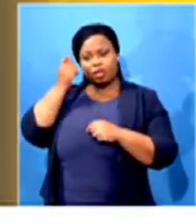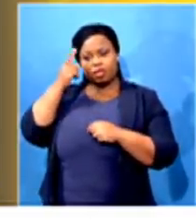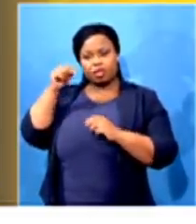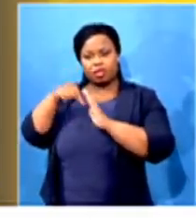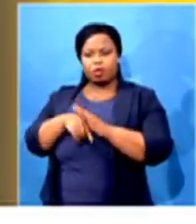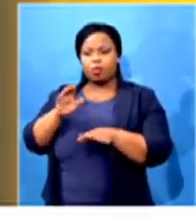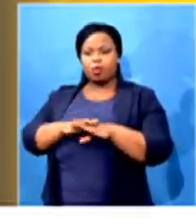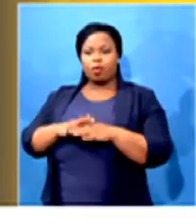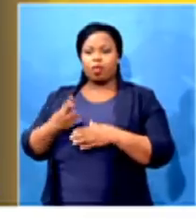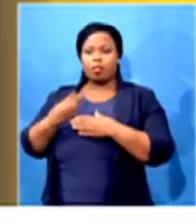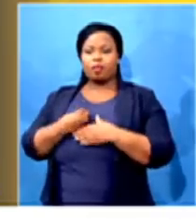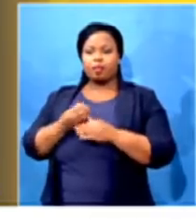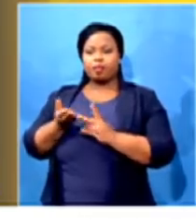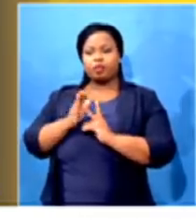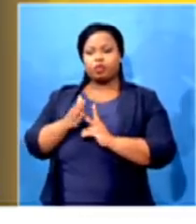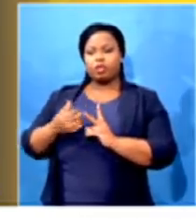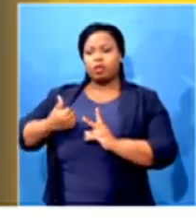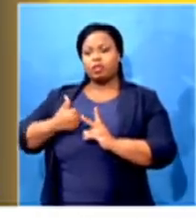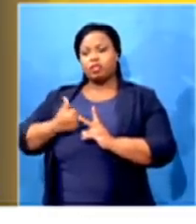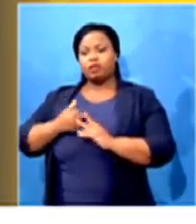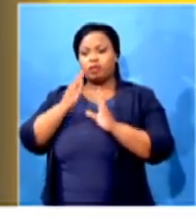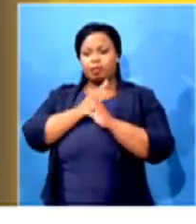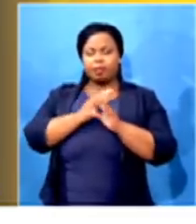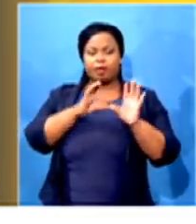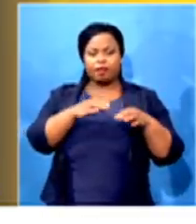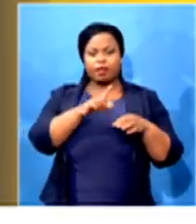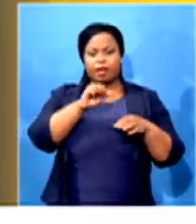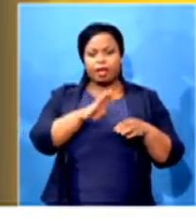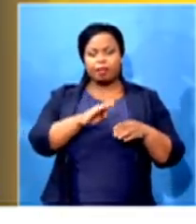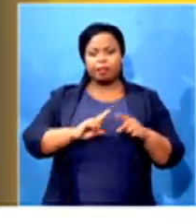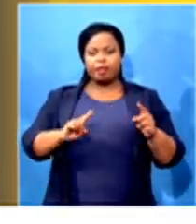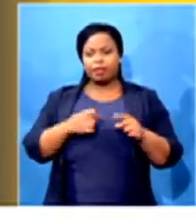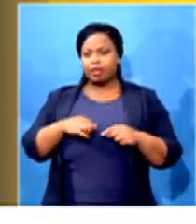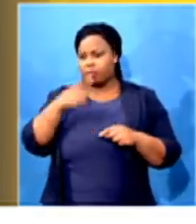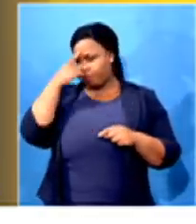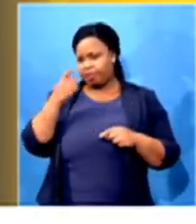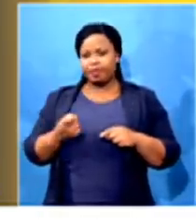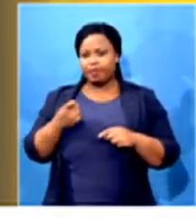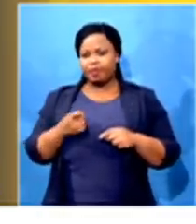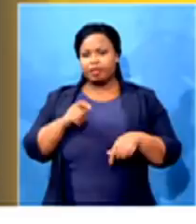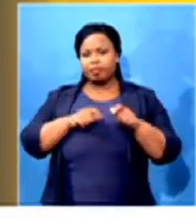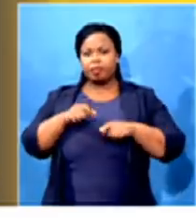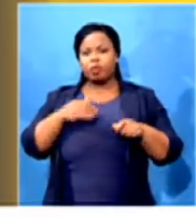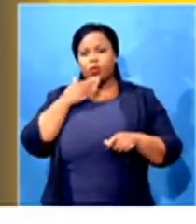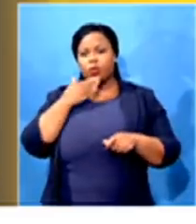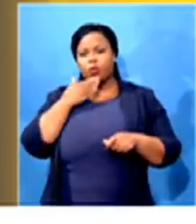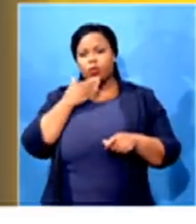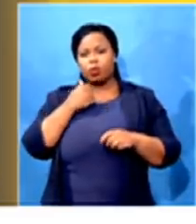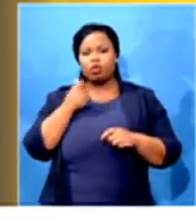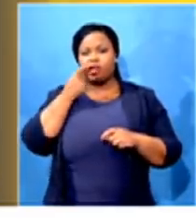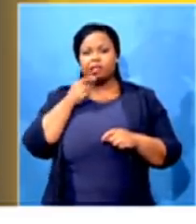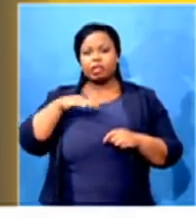private labs. So we are testing. I also don't believe we are missing people, because I don't know if you would remember,